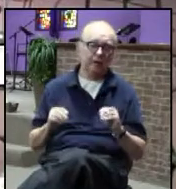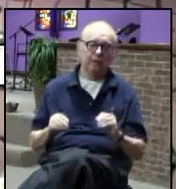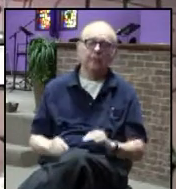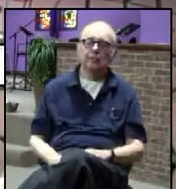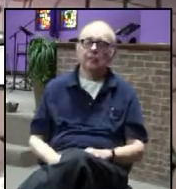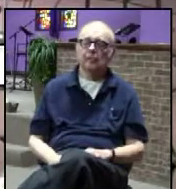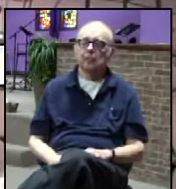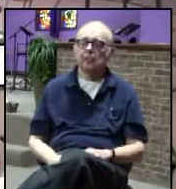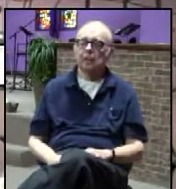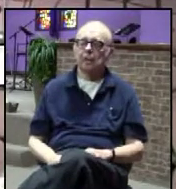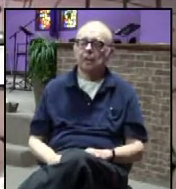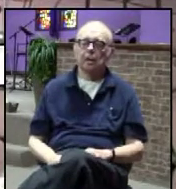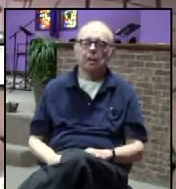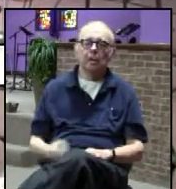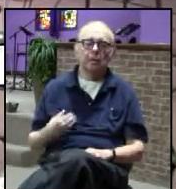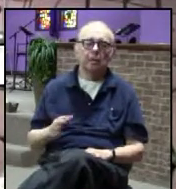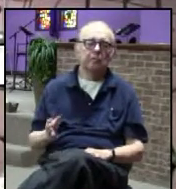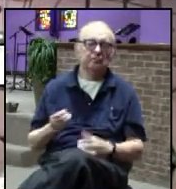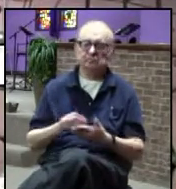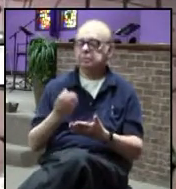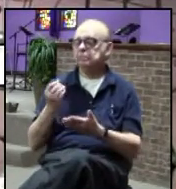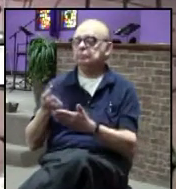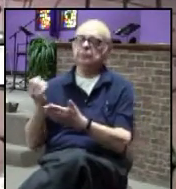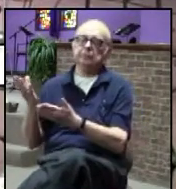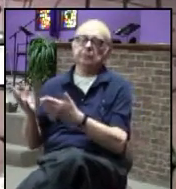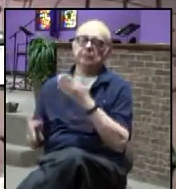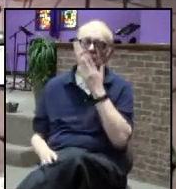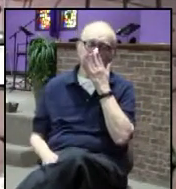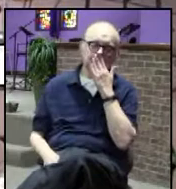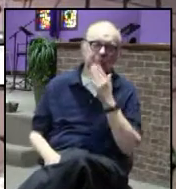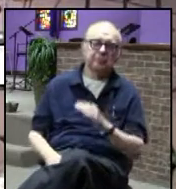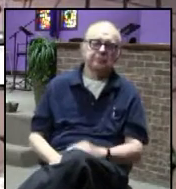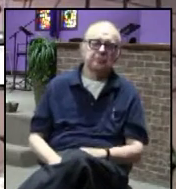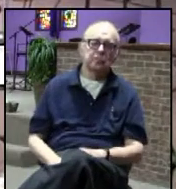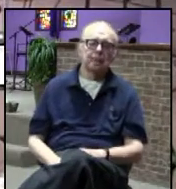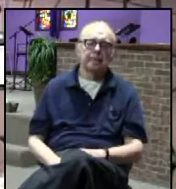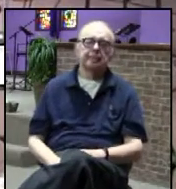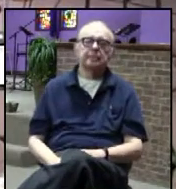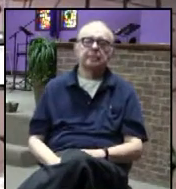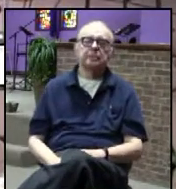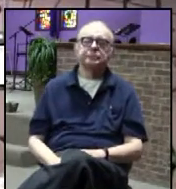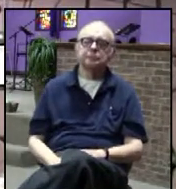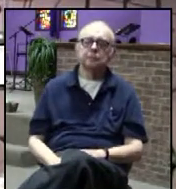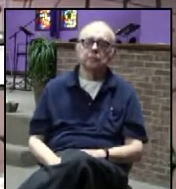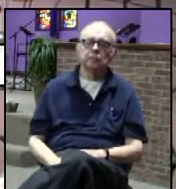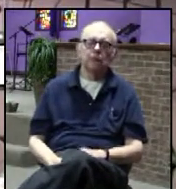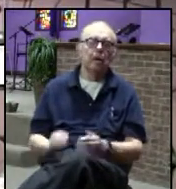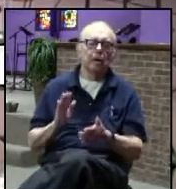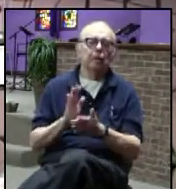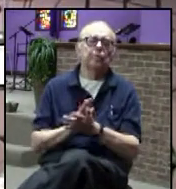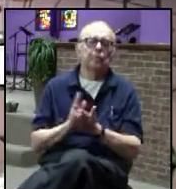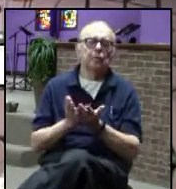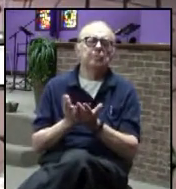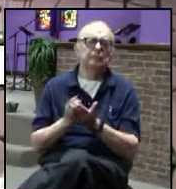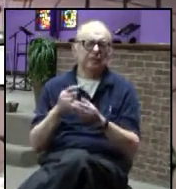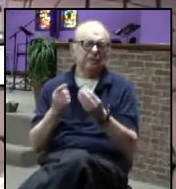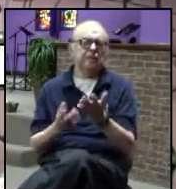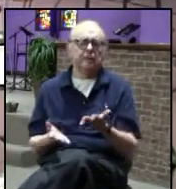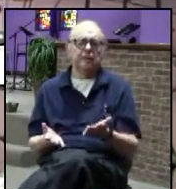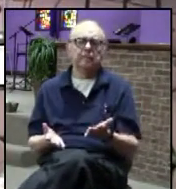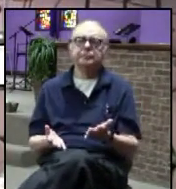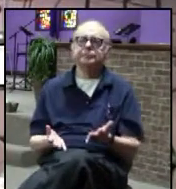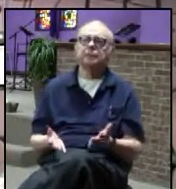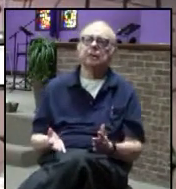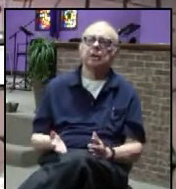that. Clothes are too expensive, and everything. And there's some other things that can go that way. There's